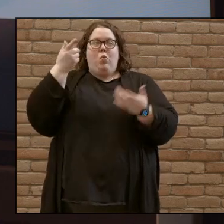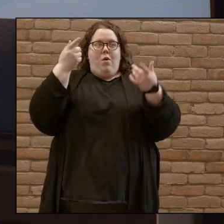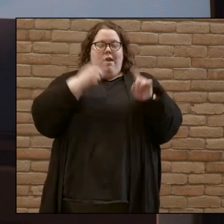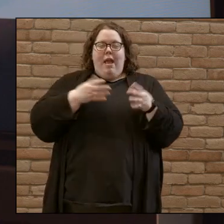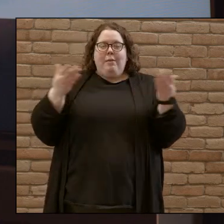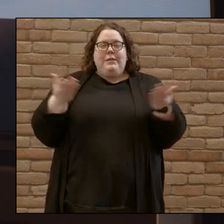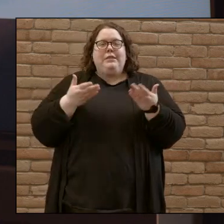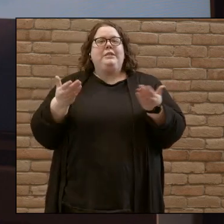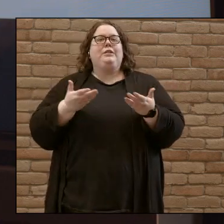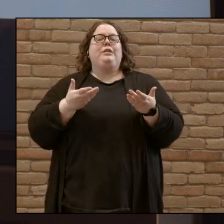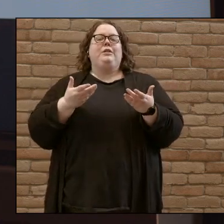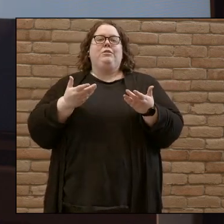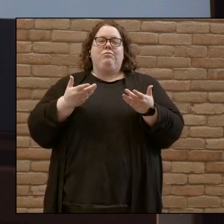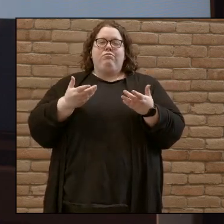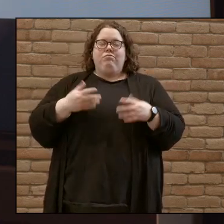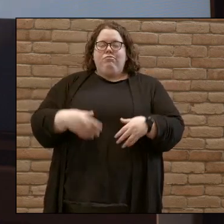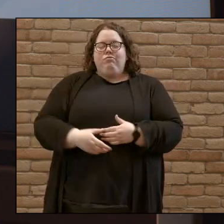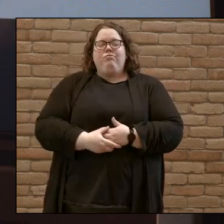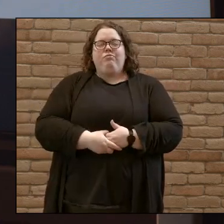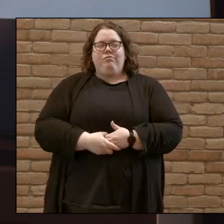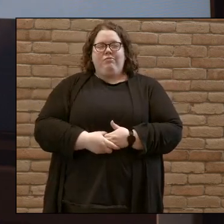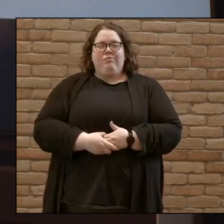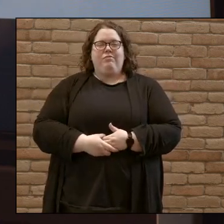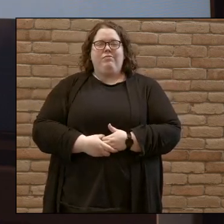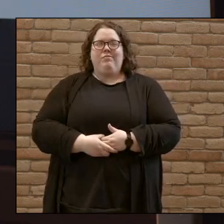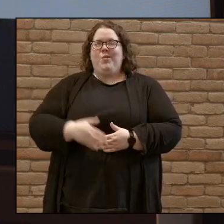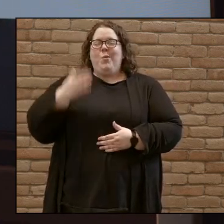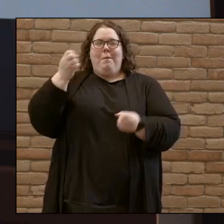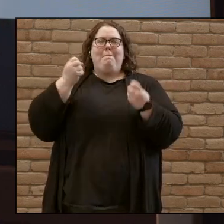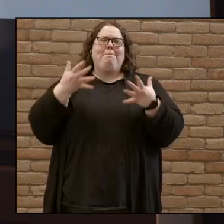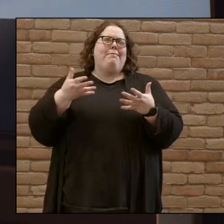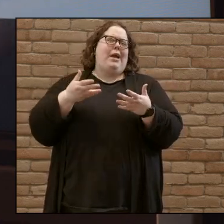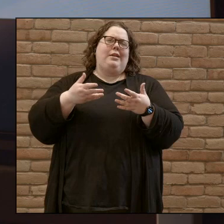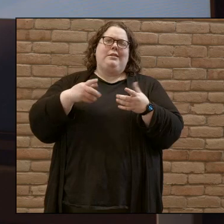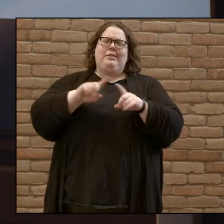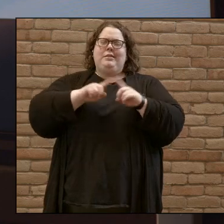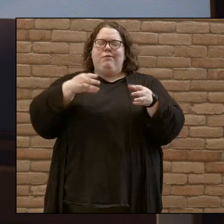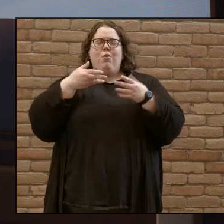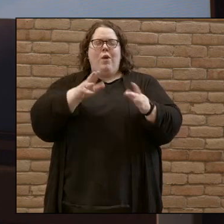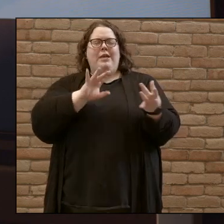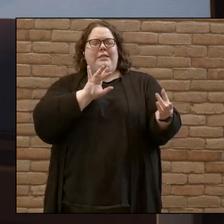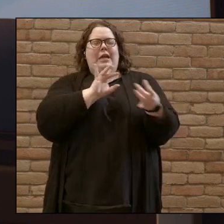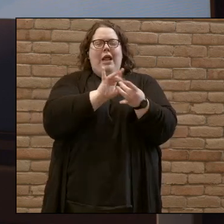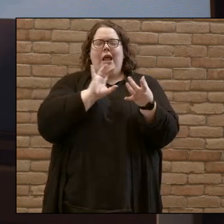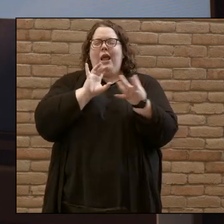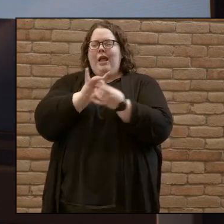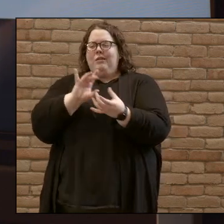in this 21st century age with all sorts of different kinds of ways to get connected here at